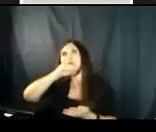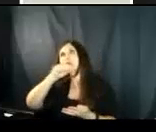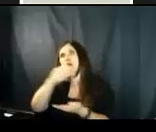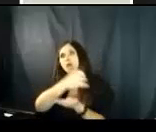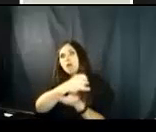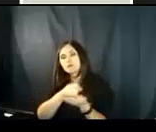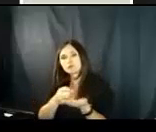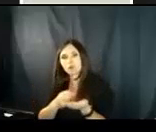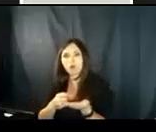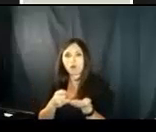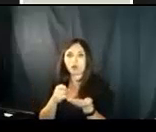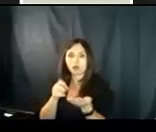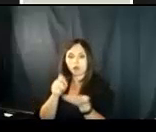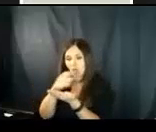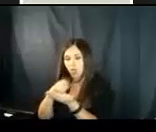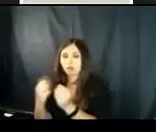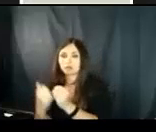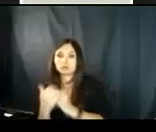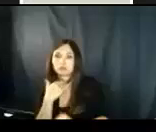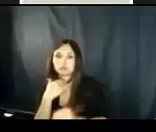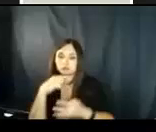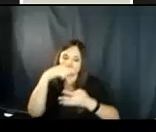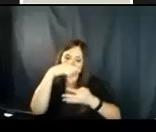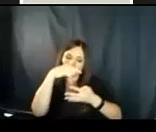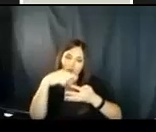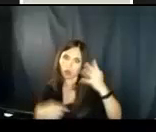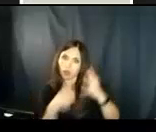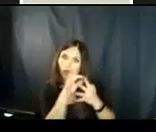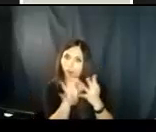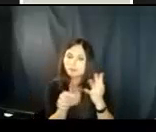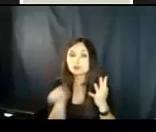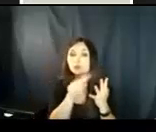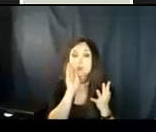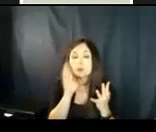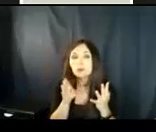to submit that. So this is options that you are going to be